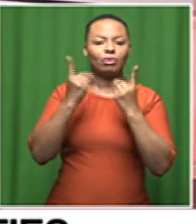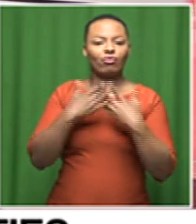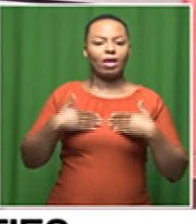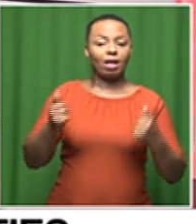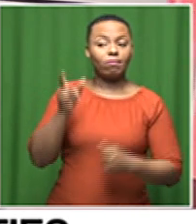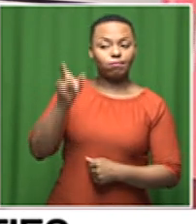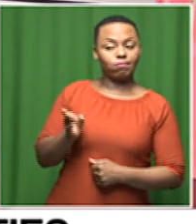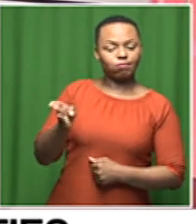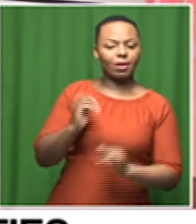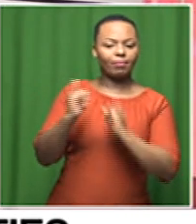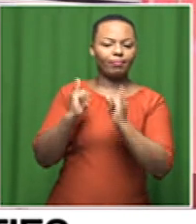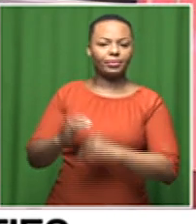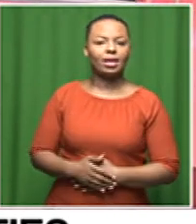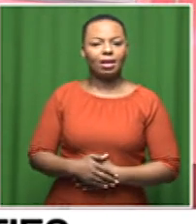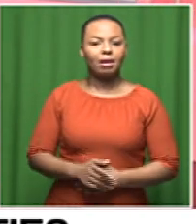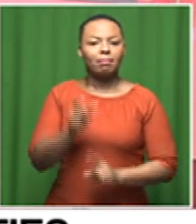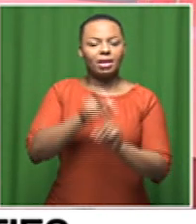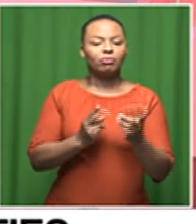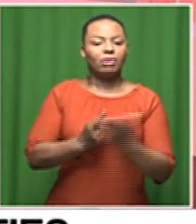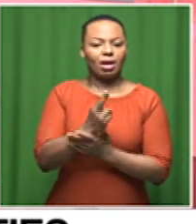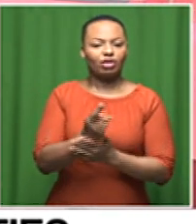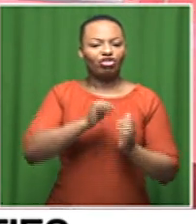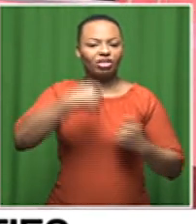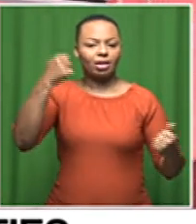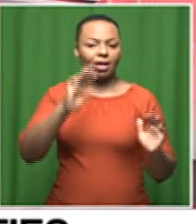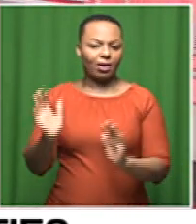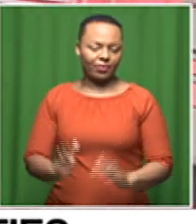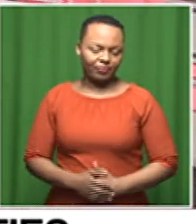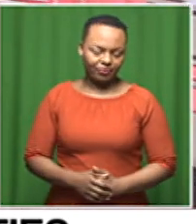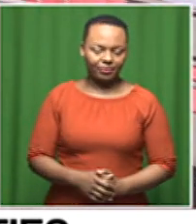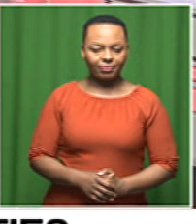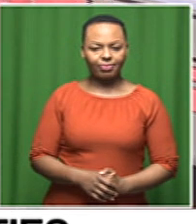as we look at what the Patients' Rights Charter looks like. We'll see you after this.